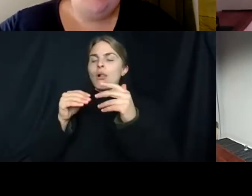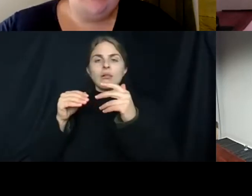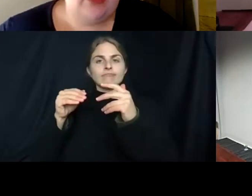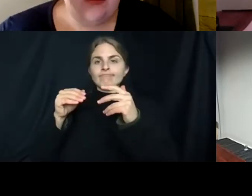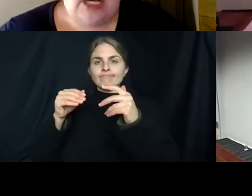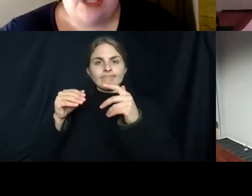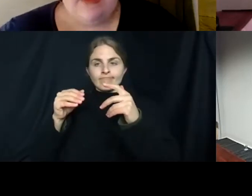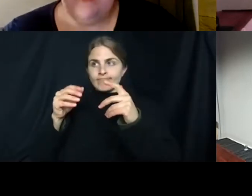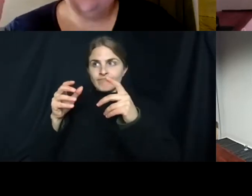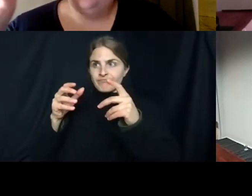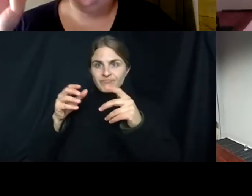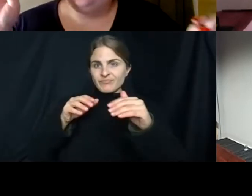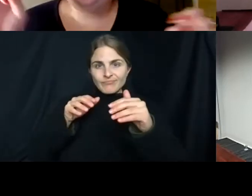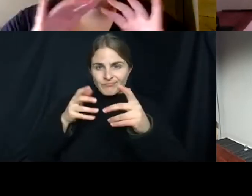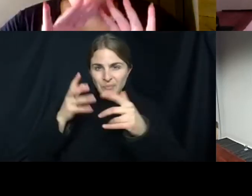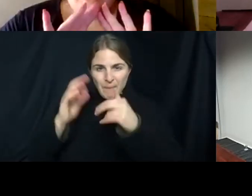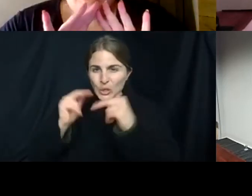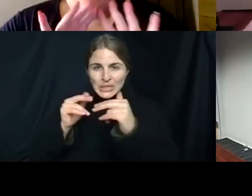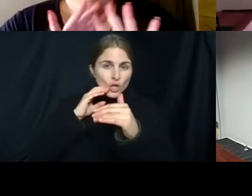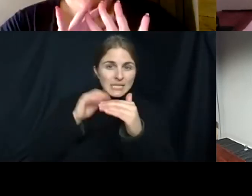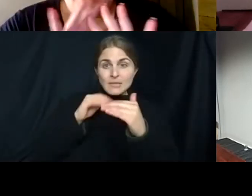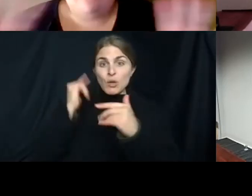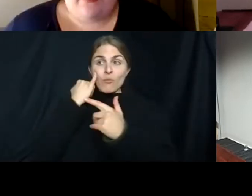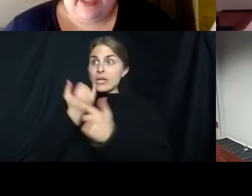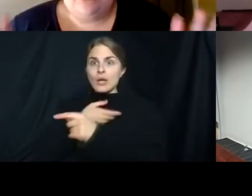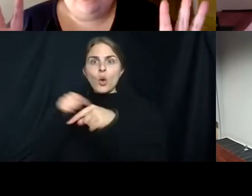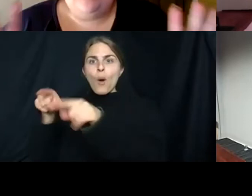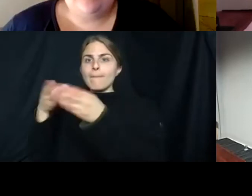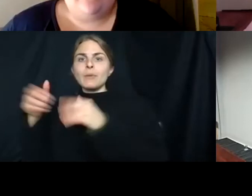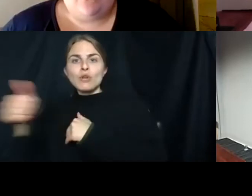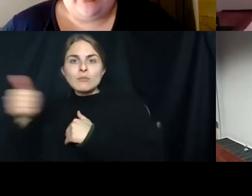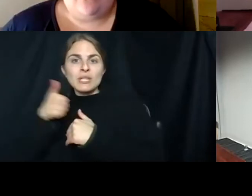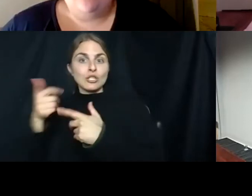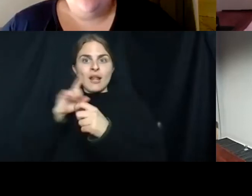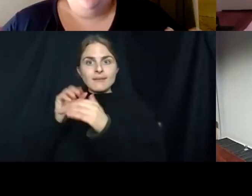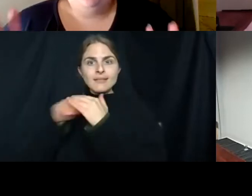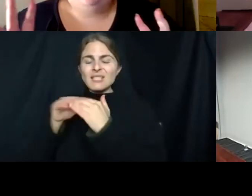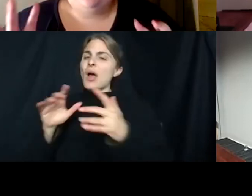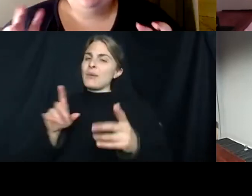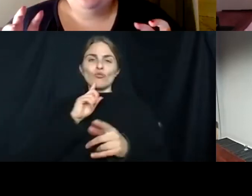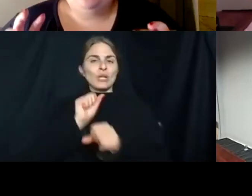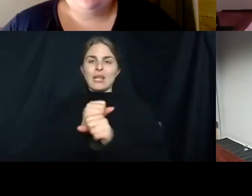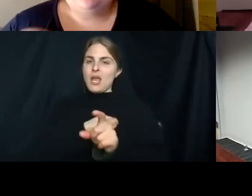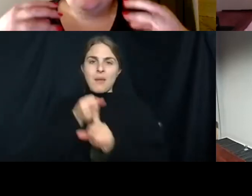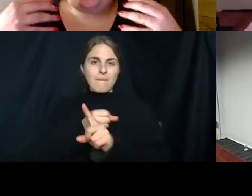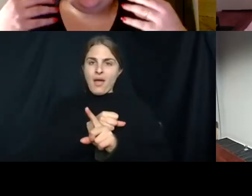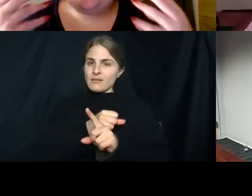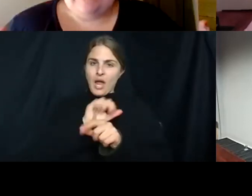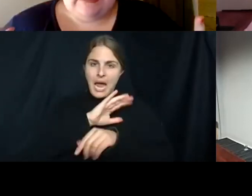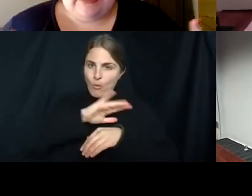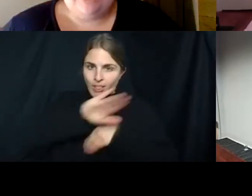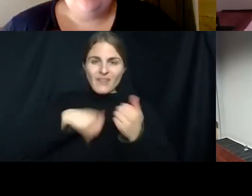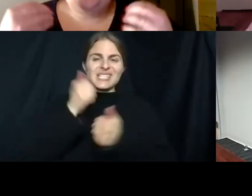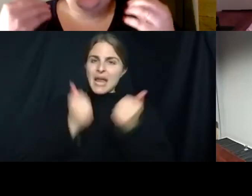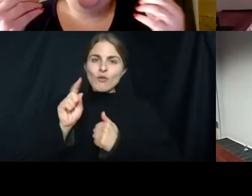get on public transportation and be comfortable. It affects everything. And so it is everywhere, but it doesn't just